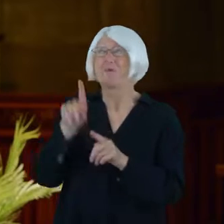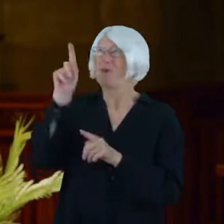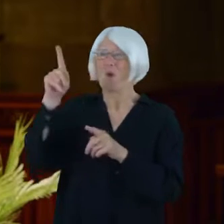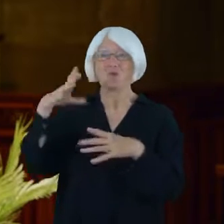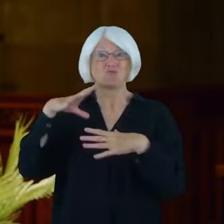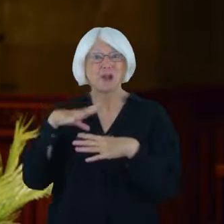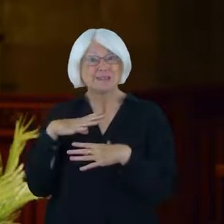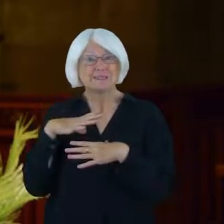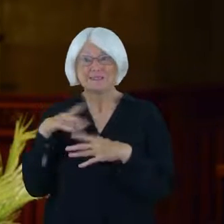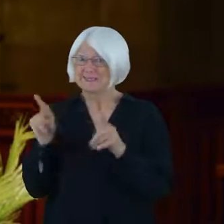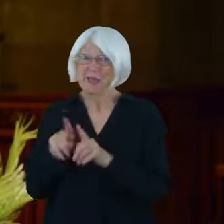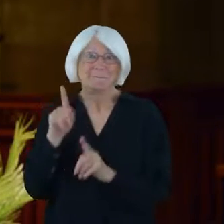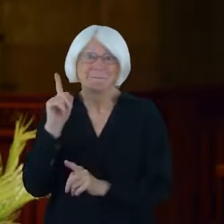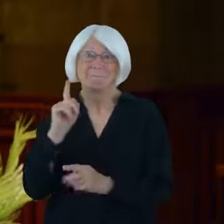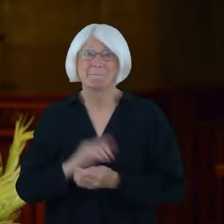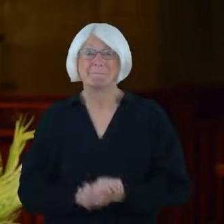from his.